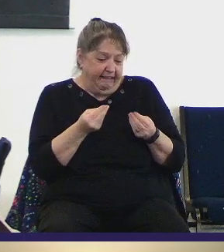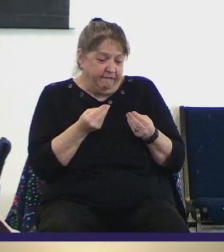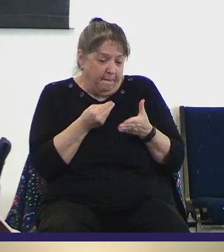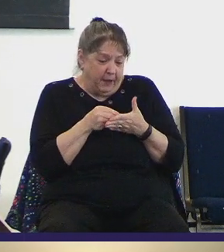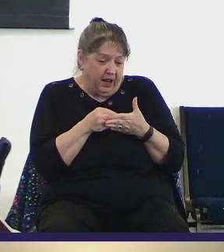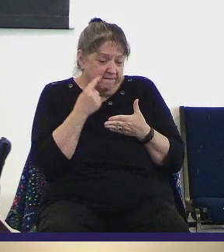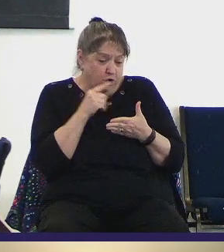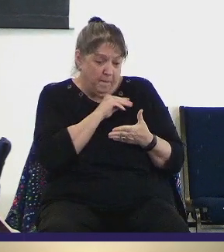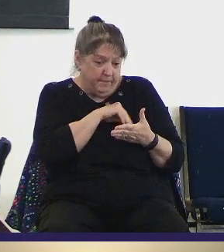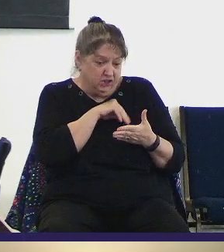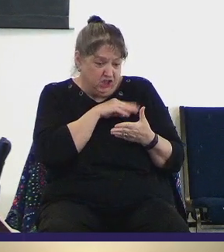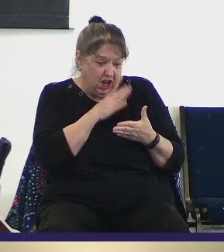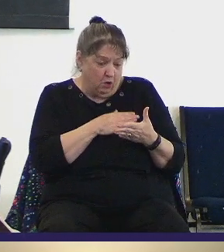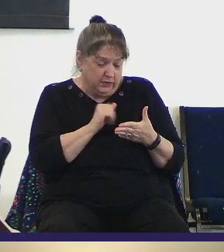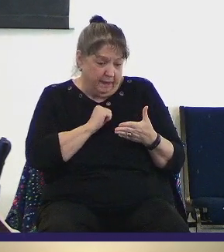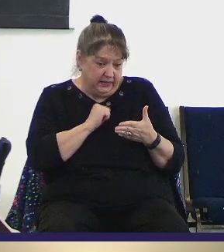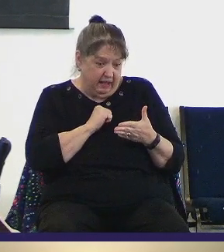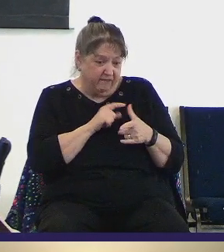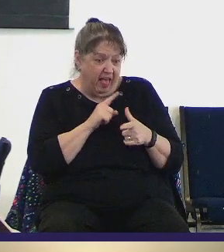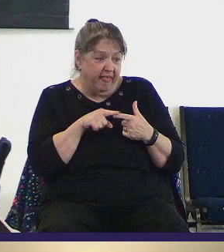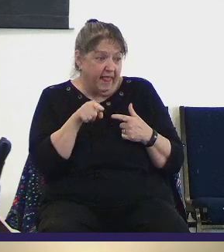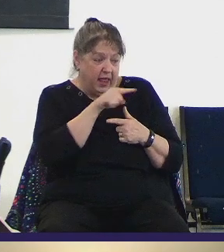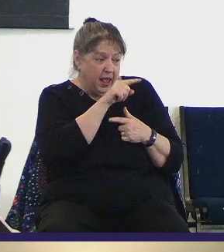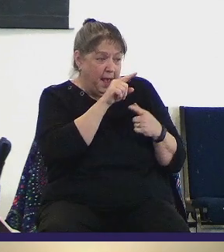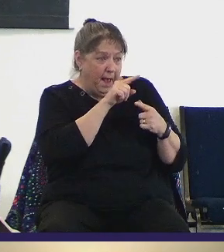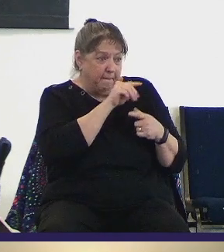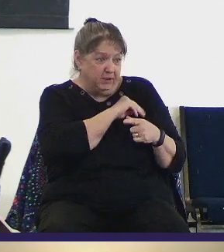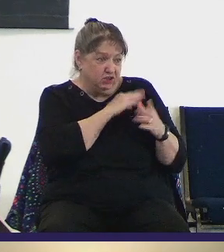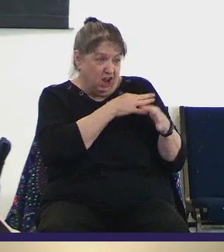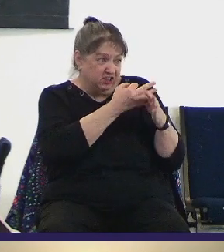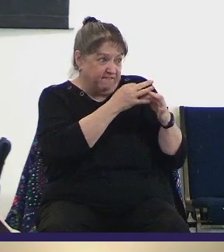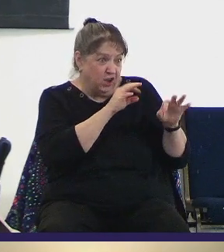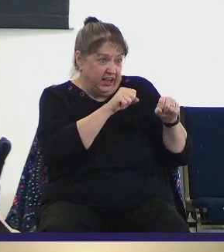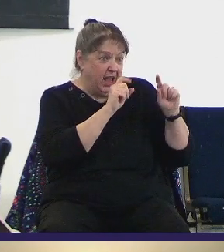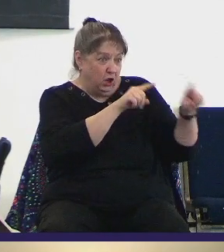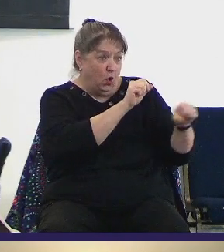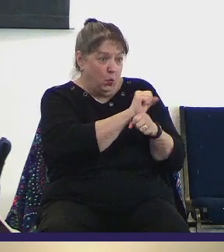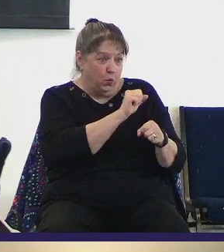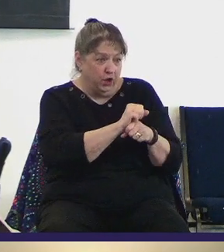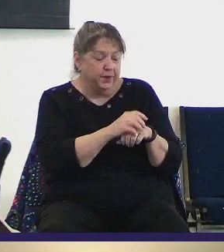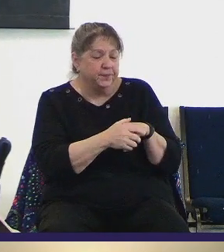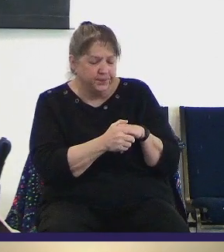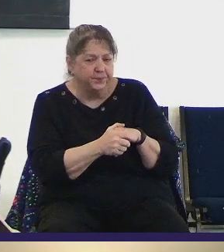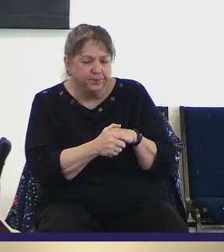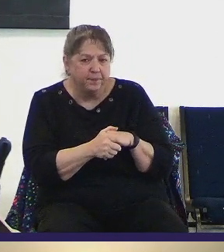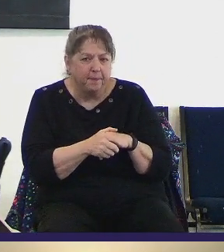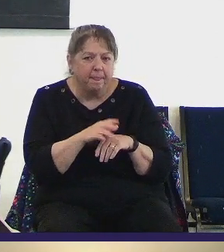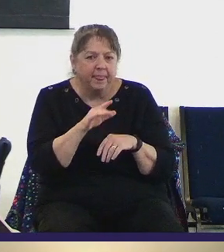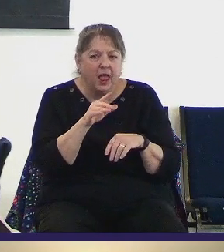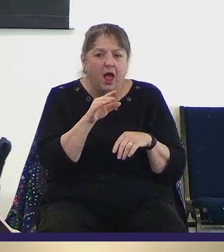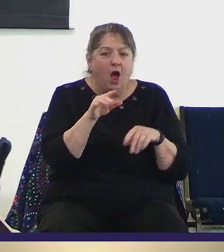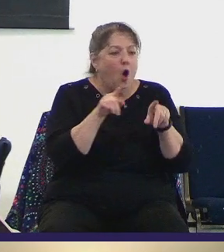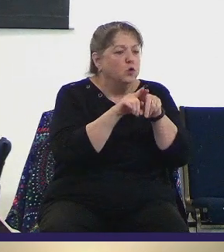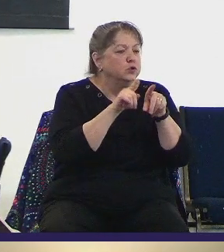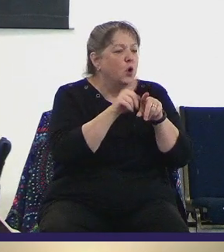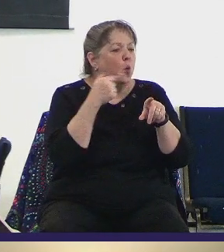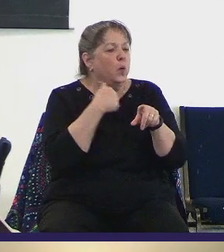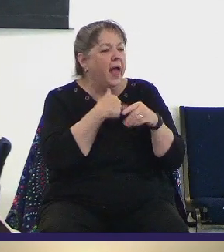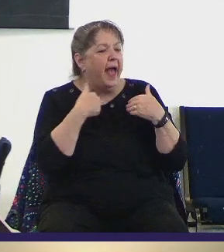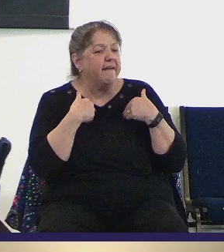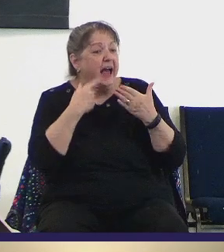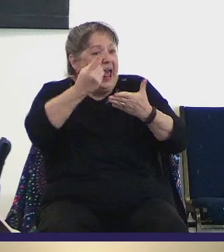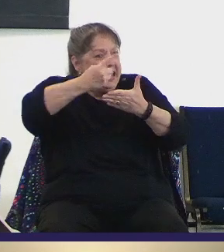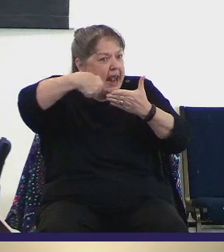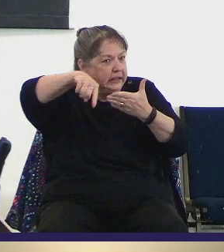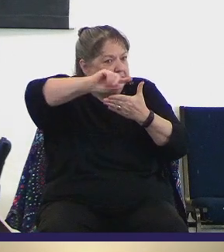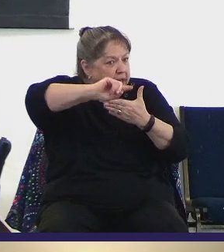one. I'll email another one out this week. But I pray about a neighbor, a friend, a family member, someone that you can invite to church